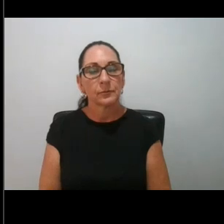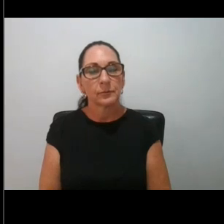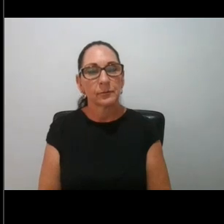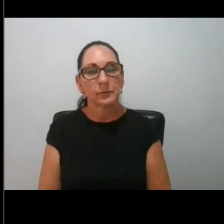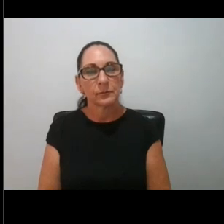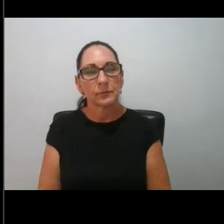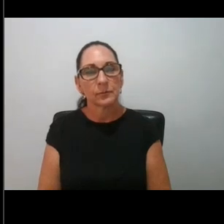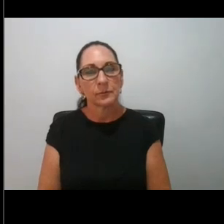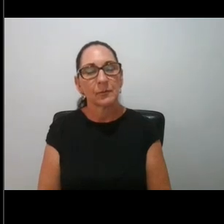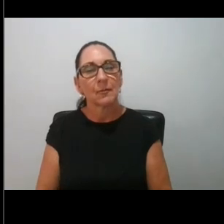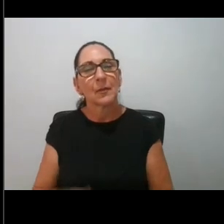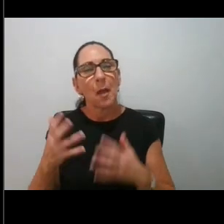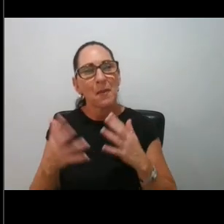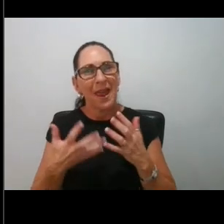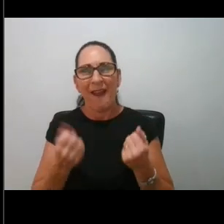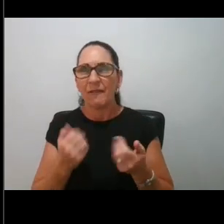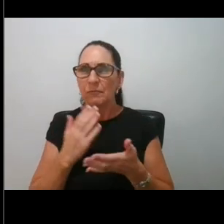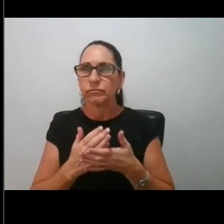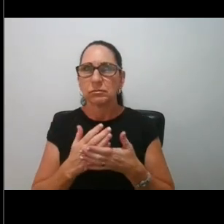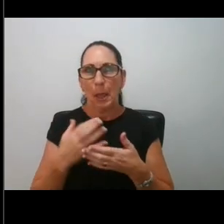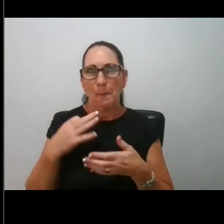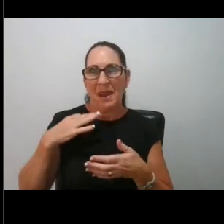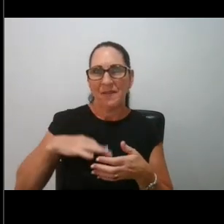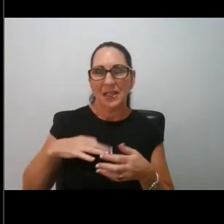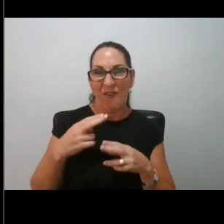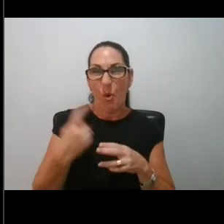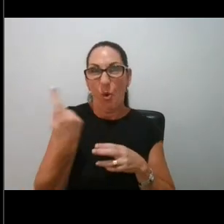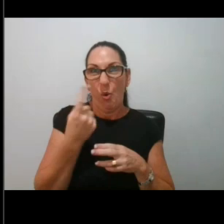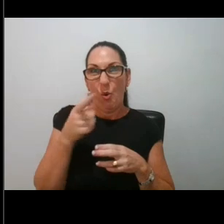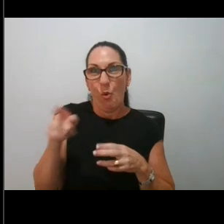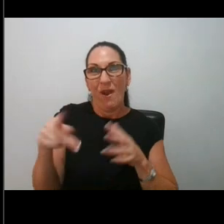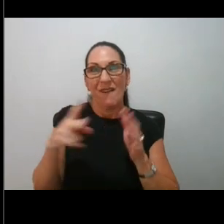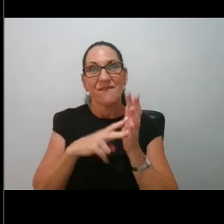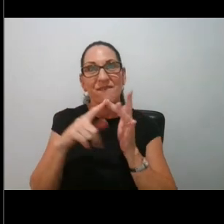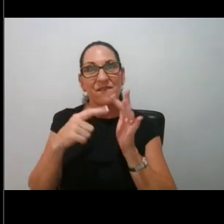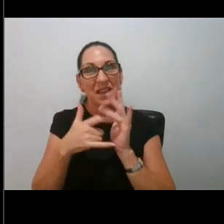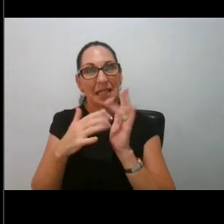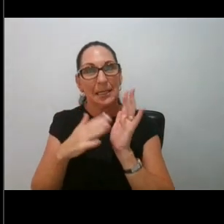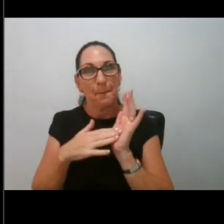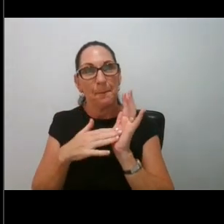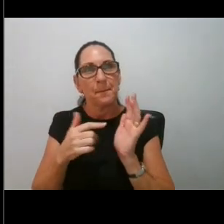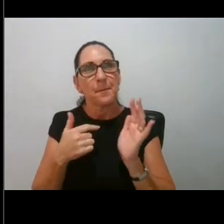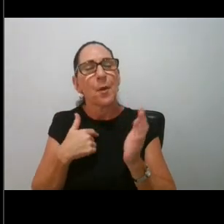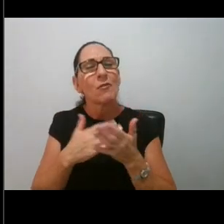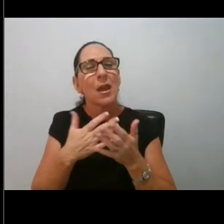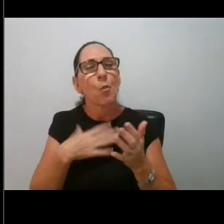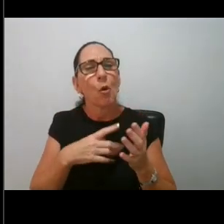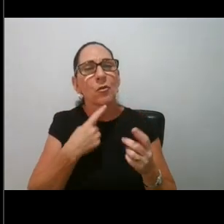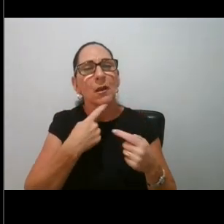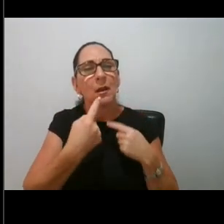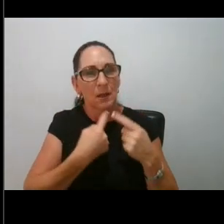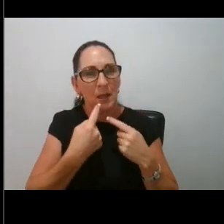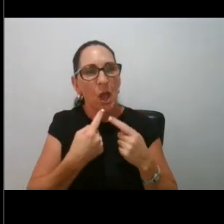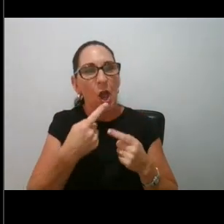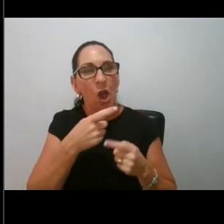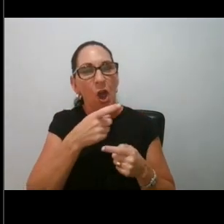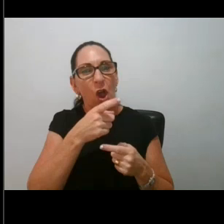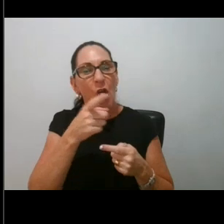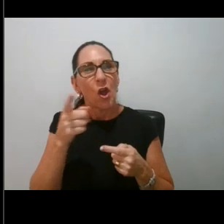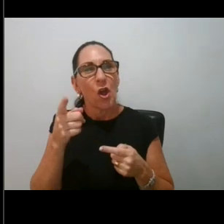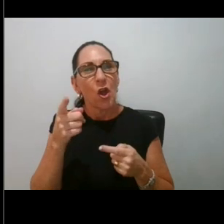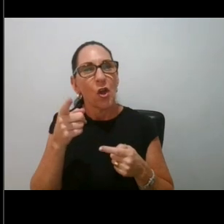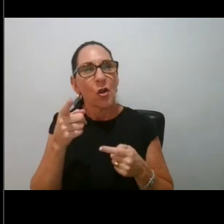So there are significant benefits for a person harmed. I might just say something about terminology quickly. So you will have probably already heard I'm clicking